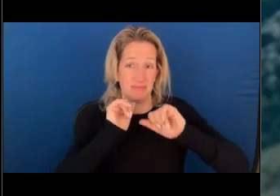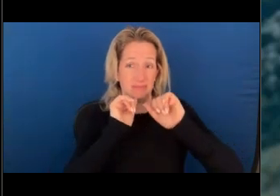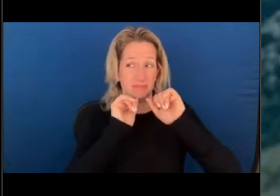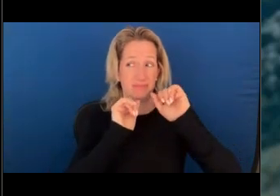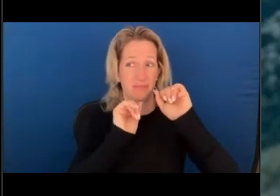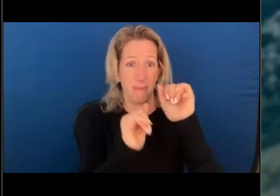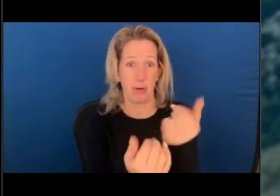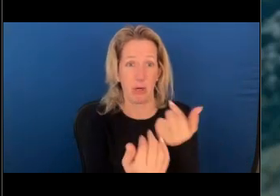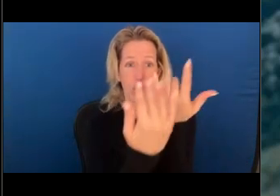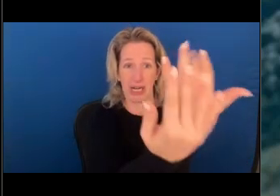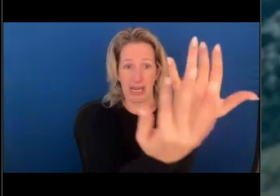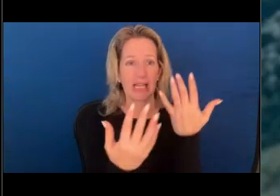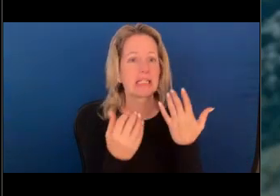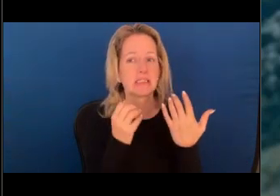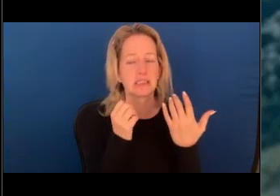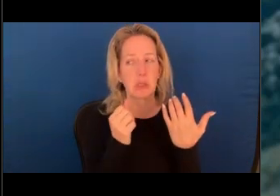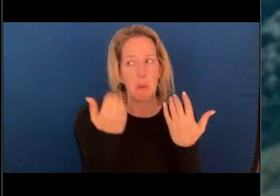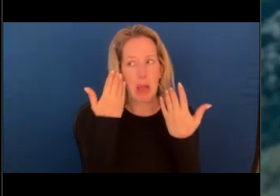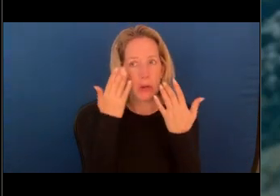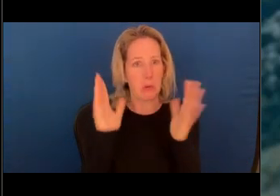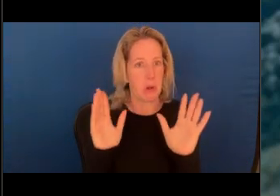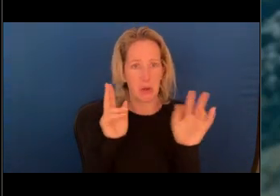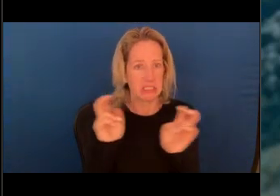an issue with it currently.